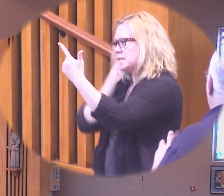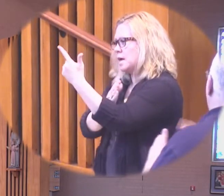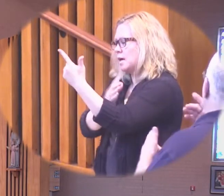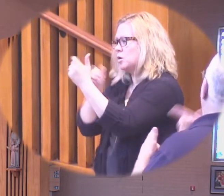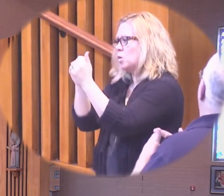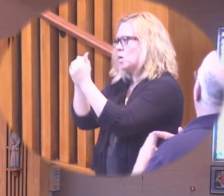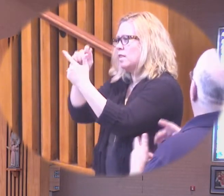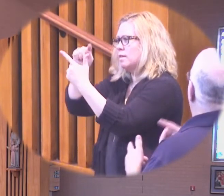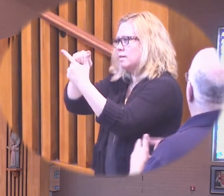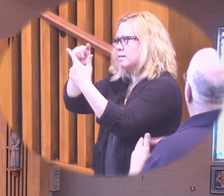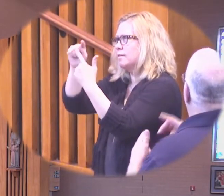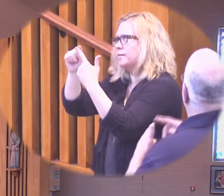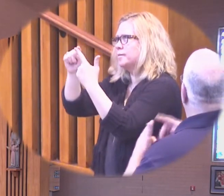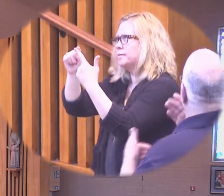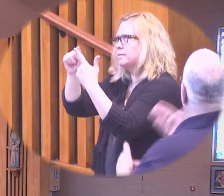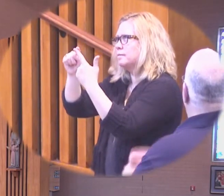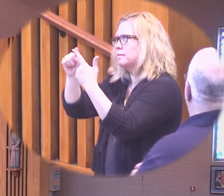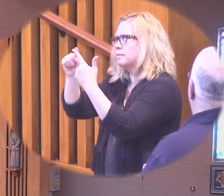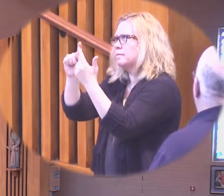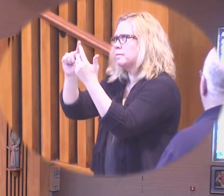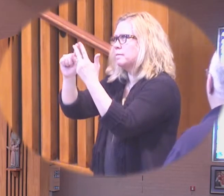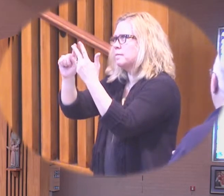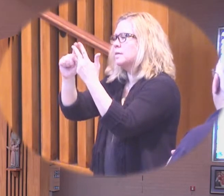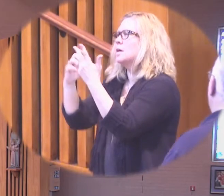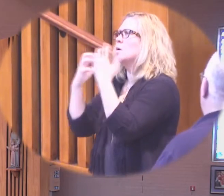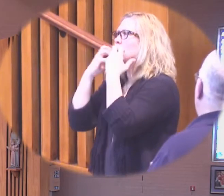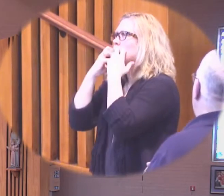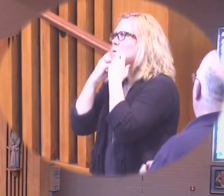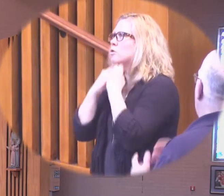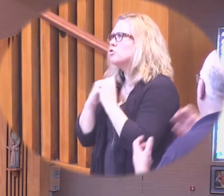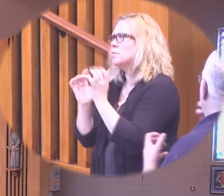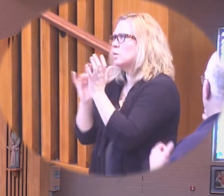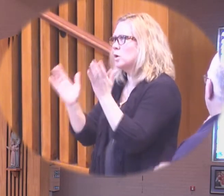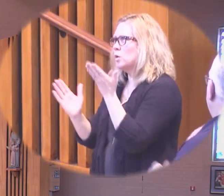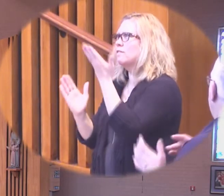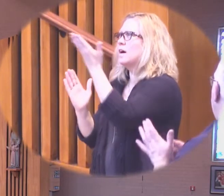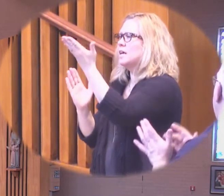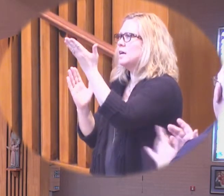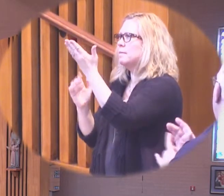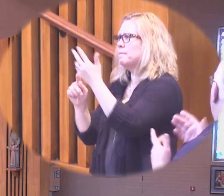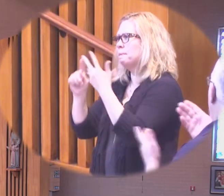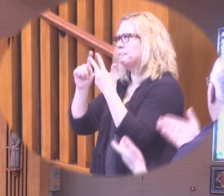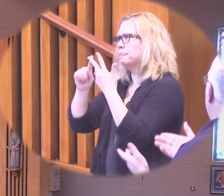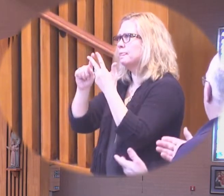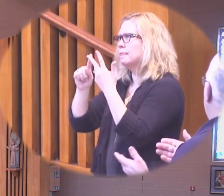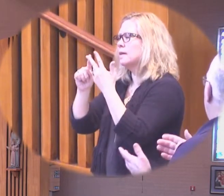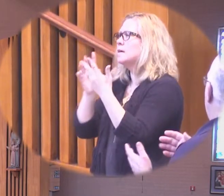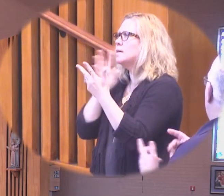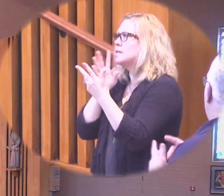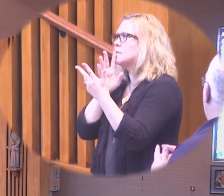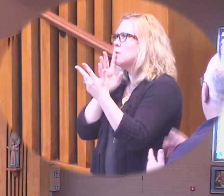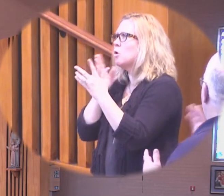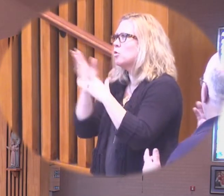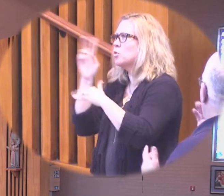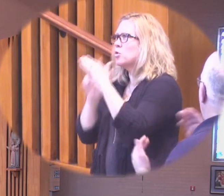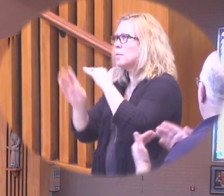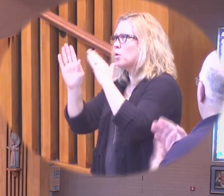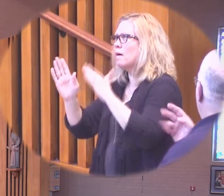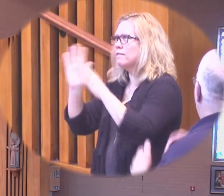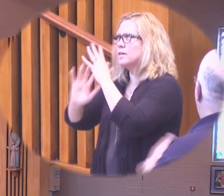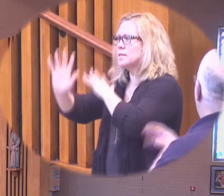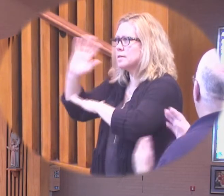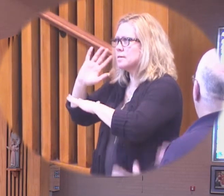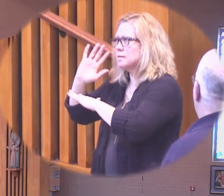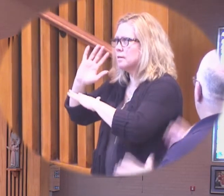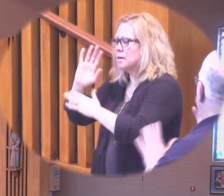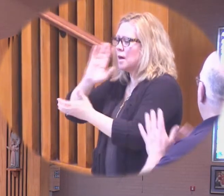Son, who with the Father and the Son is adored and glorified, and who has spoken through the prophets. I believe